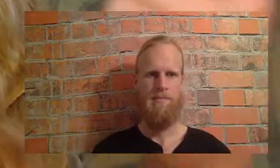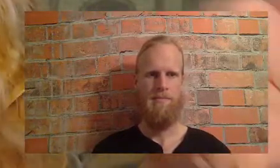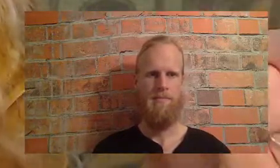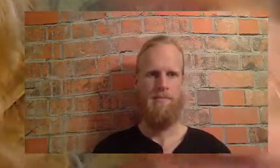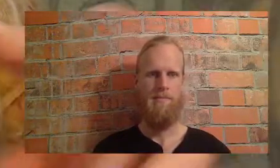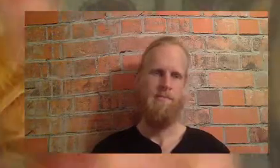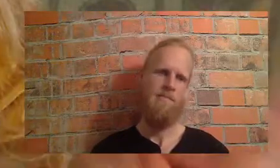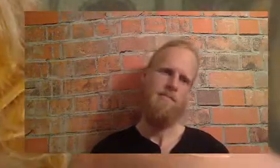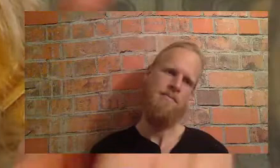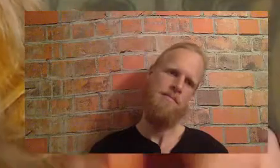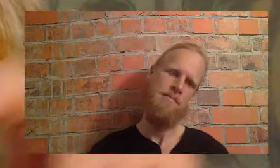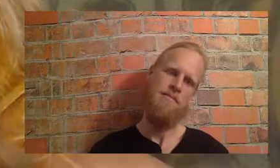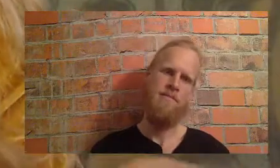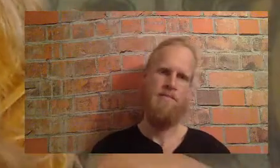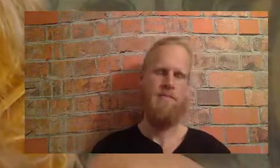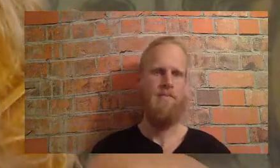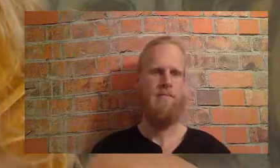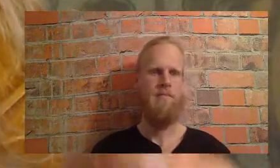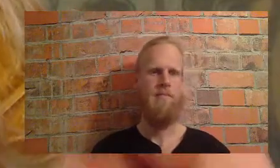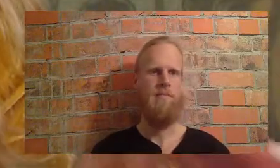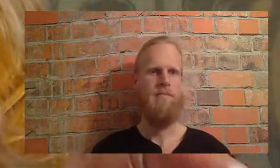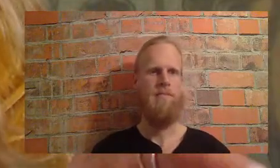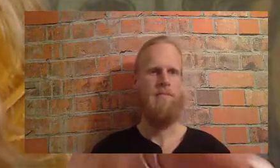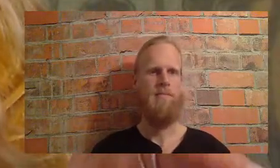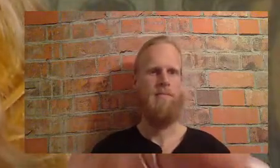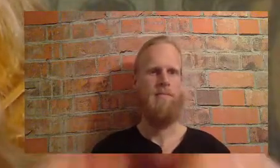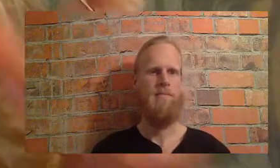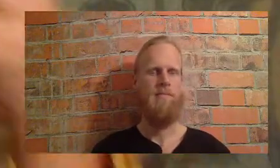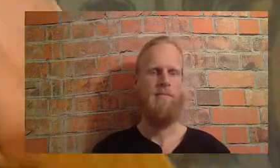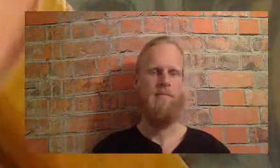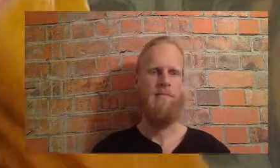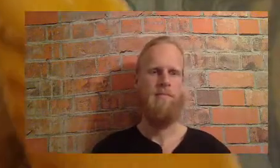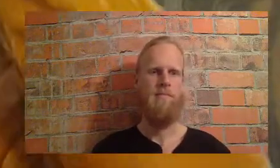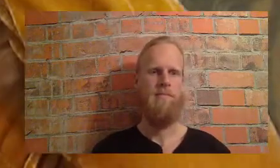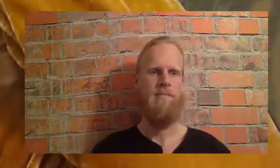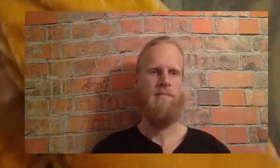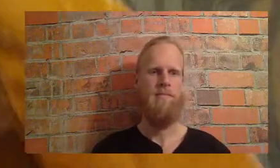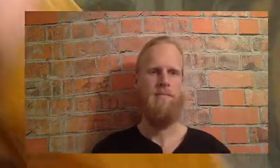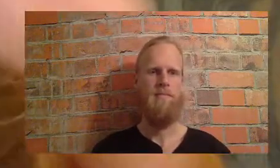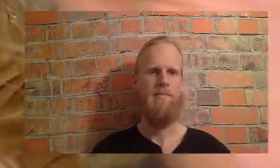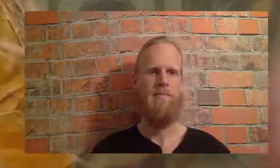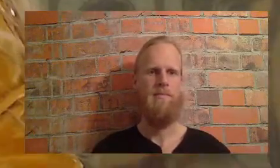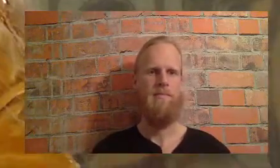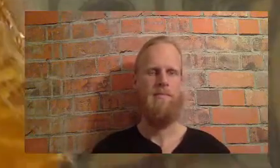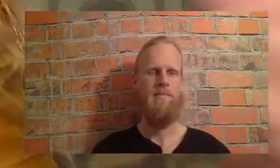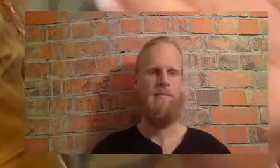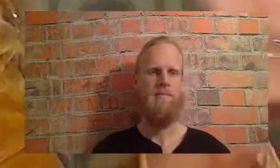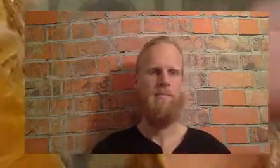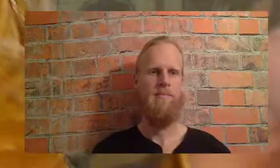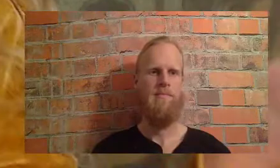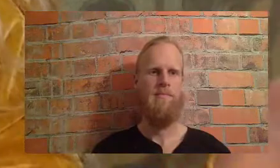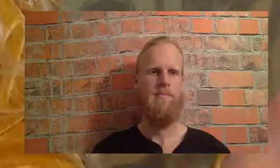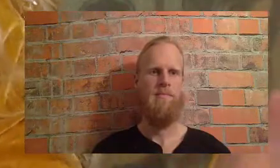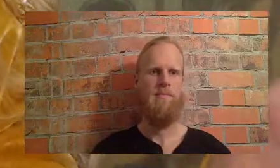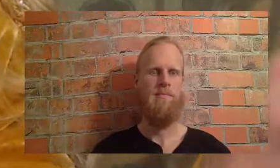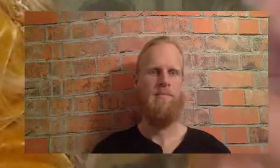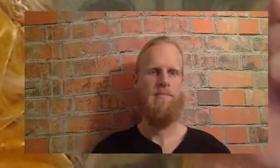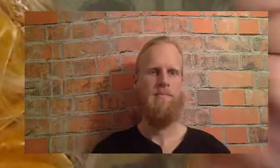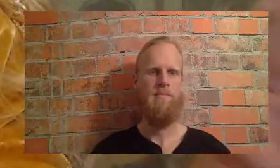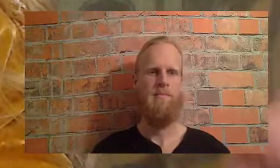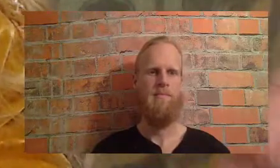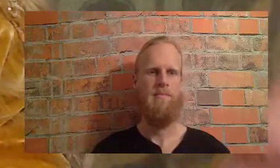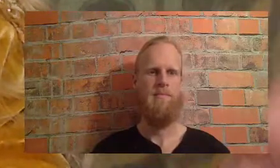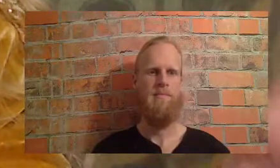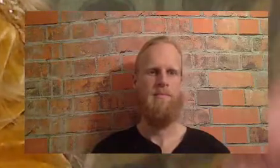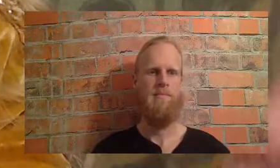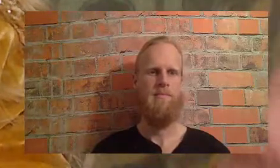yourself, go into the video library that comes with 10,000 tapping. You could take one of our images and just talk about your experience